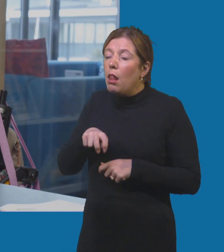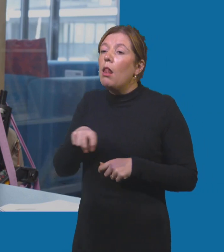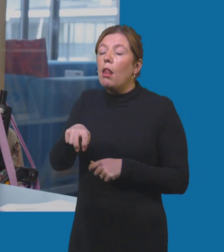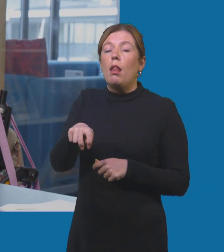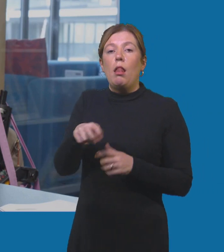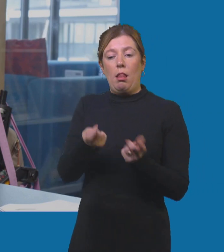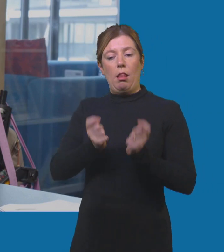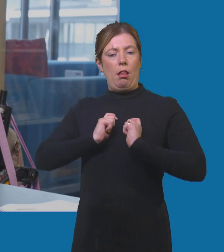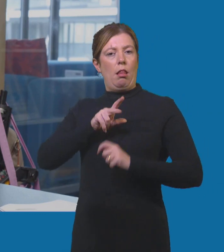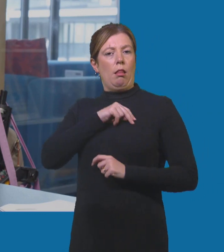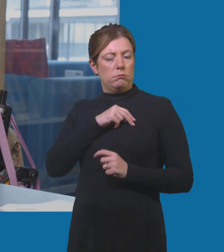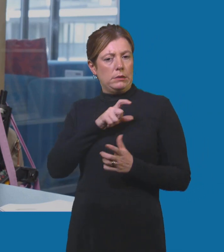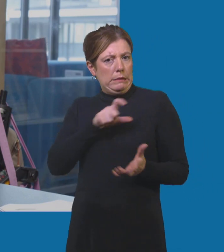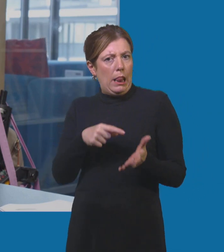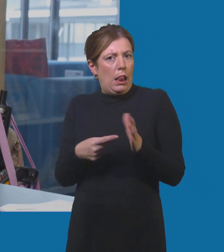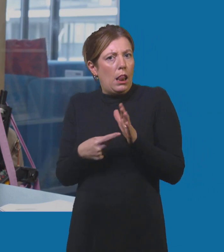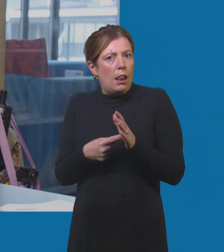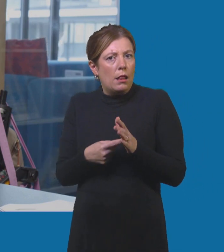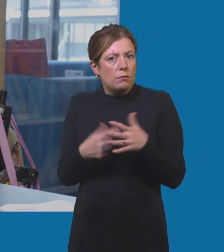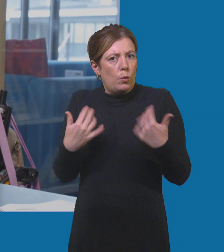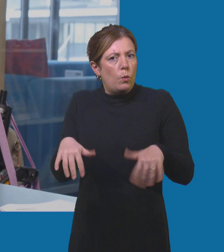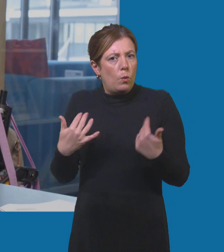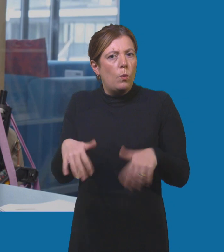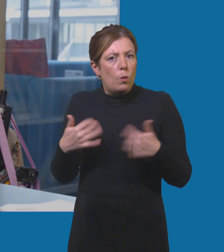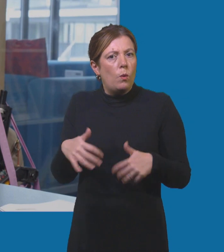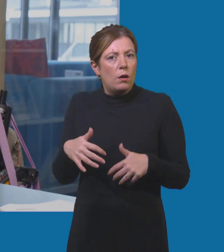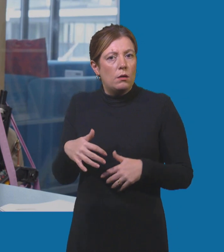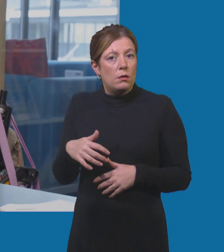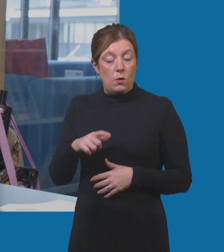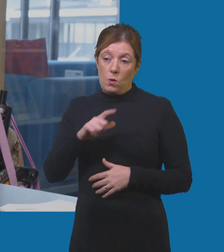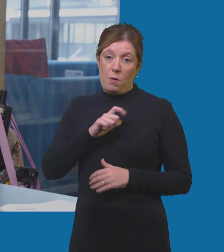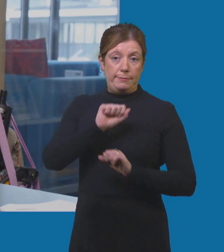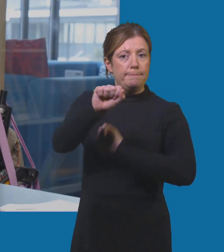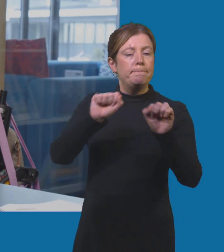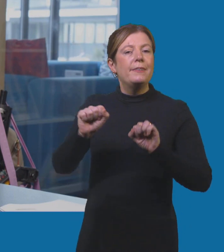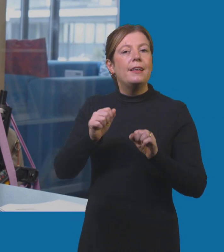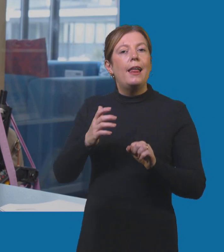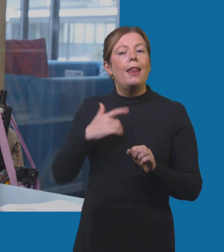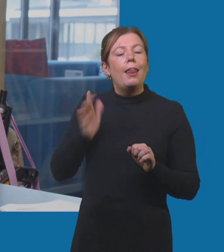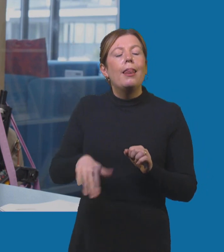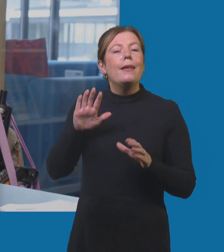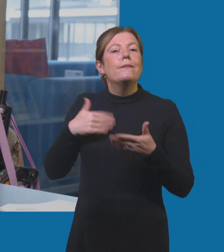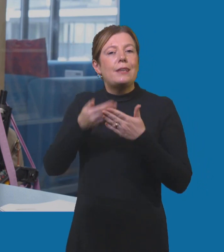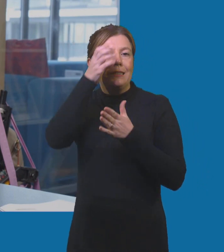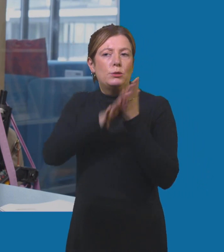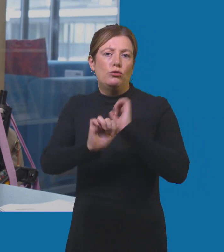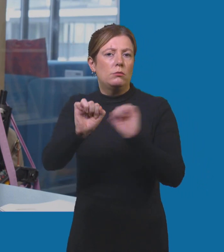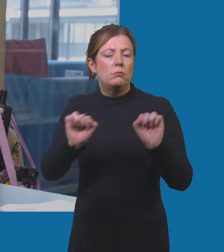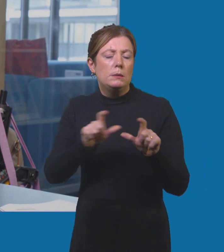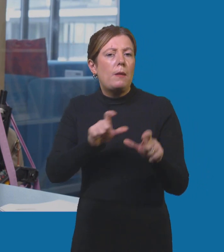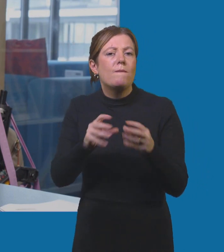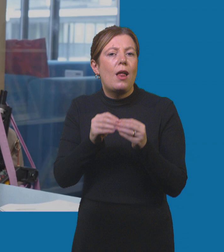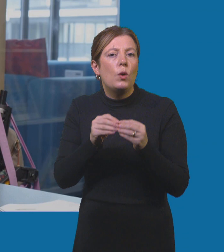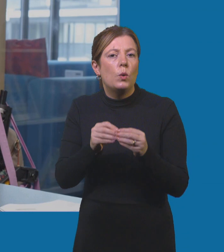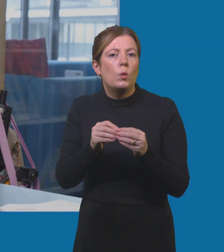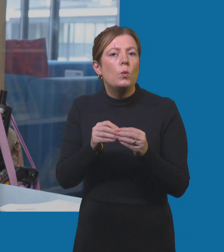lot of people here listening to the podcast who, that would be their lived experience. And that is also valid. But I think the